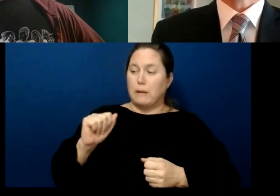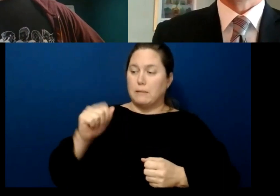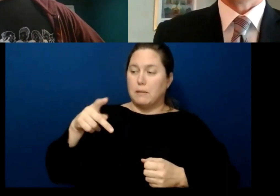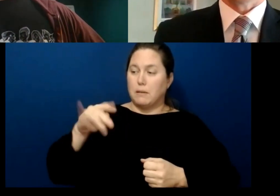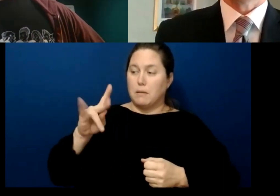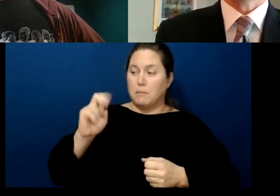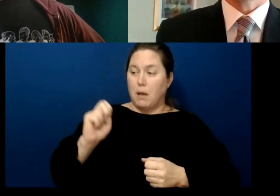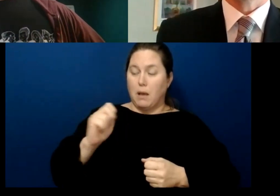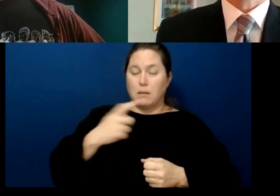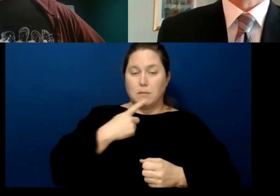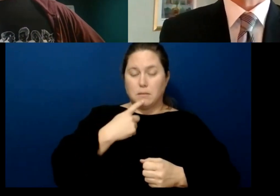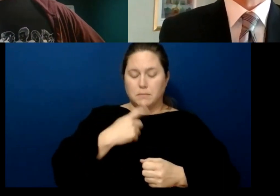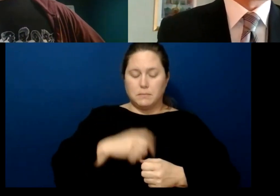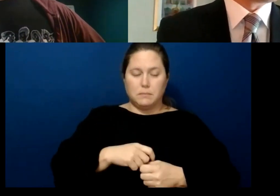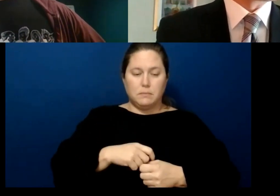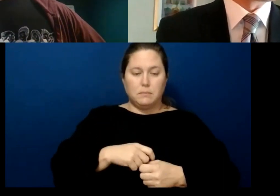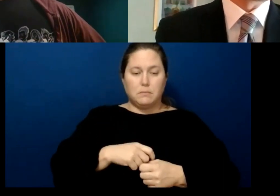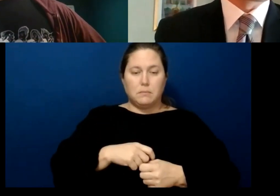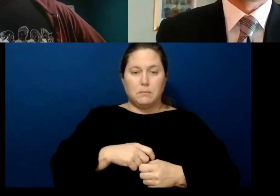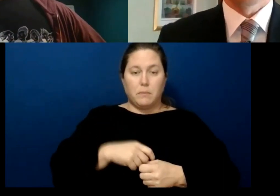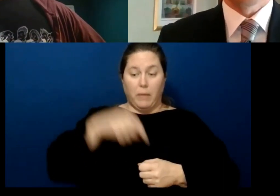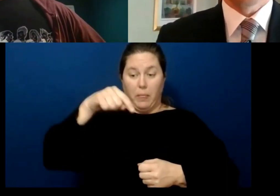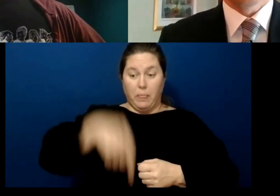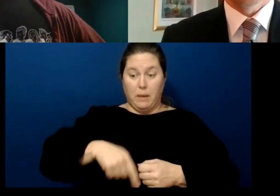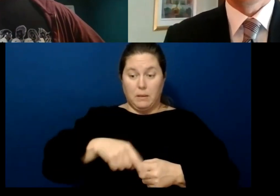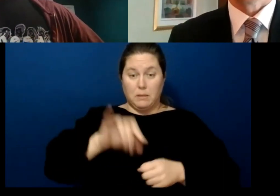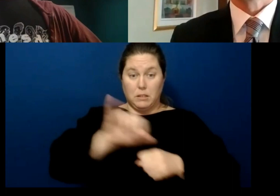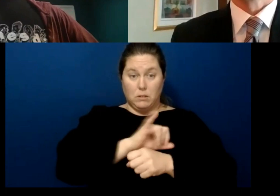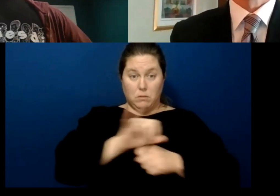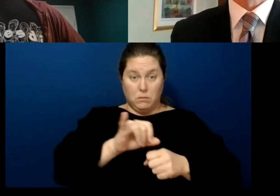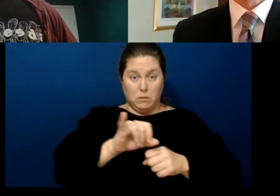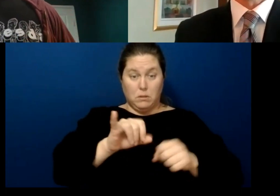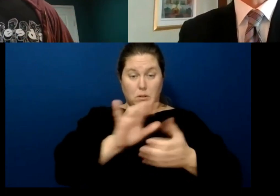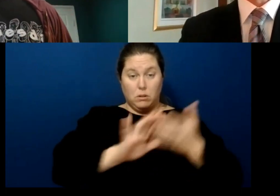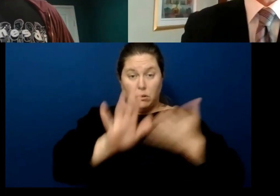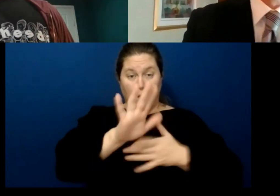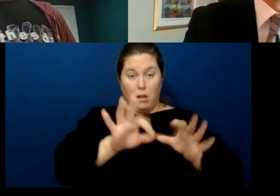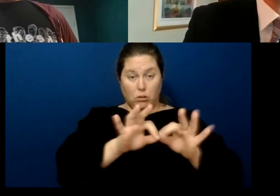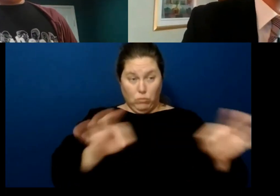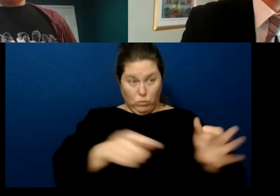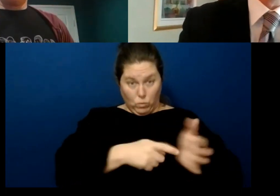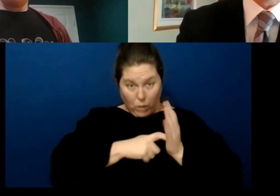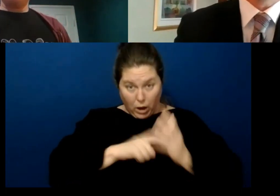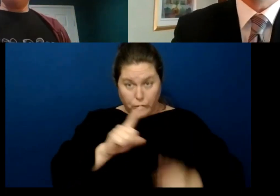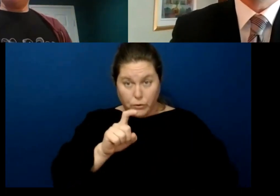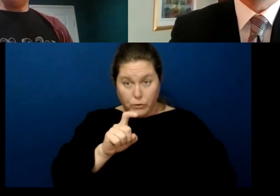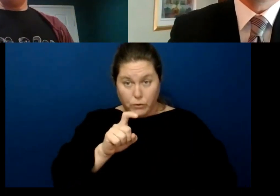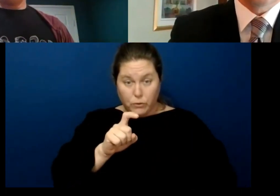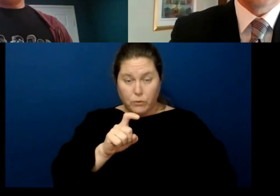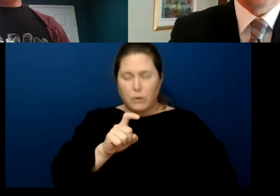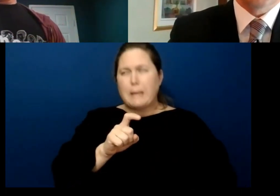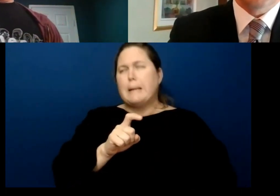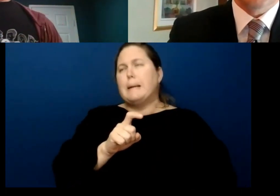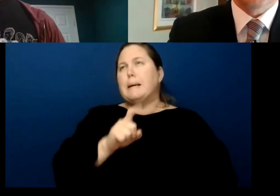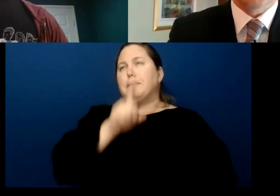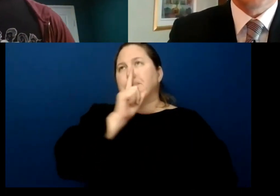college degree to work in this industry? Is that essential or not? I would say